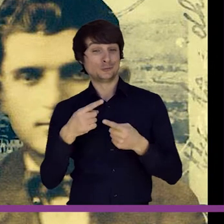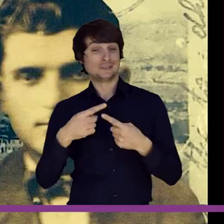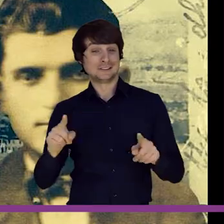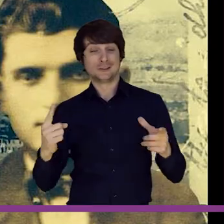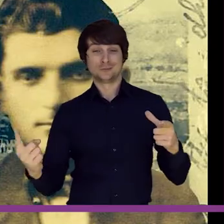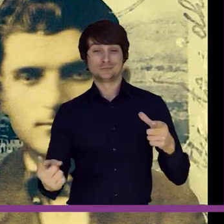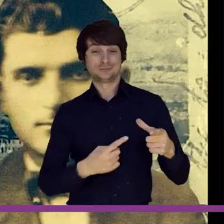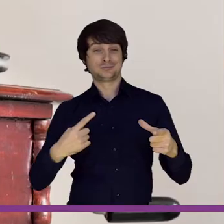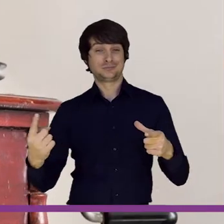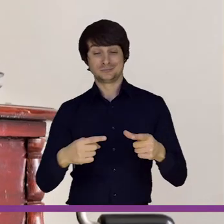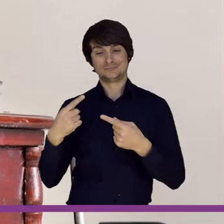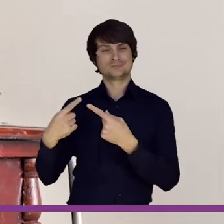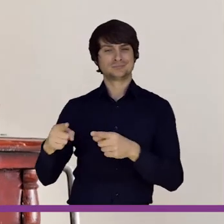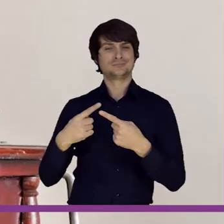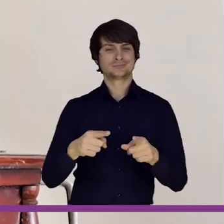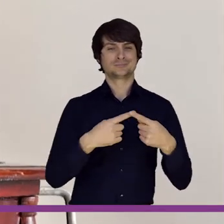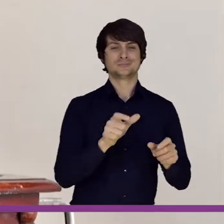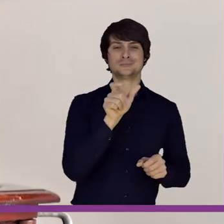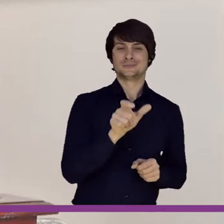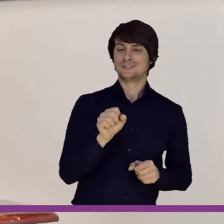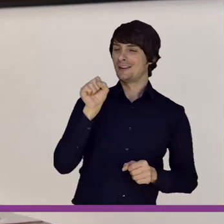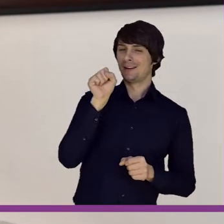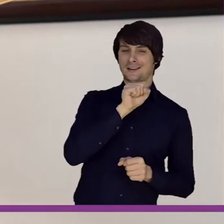Tashko. Then the other records were recorded in